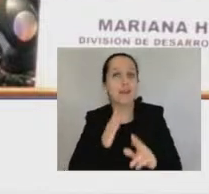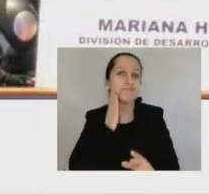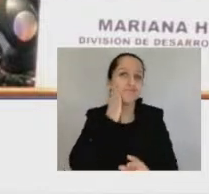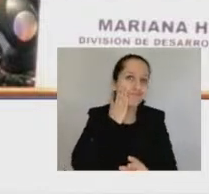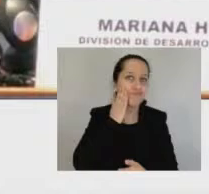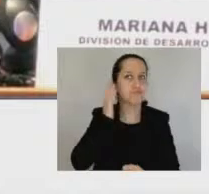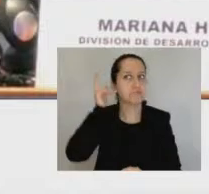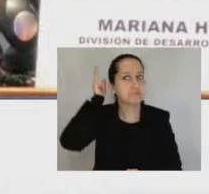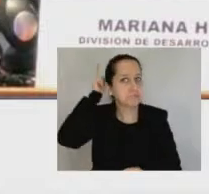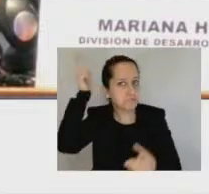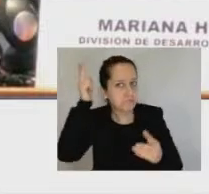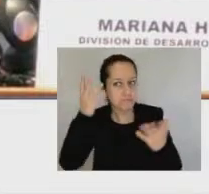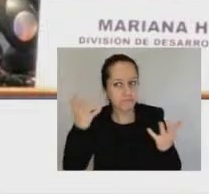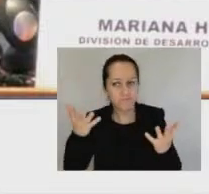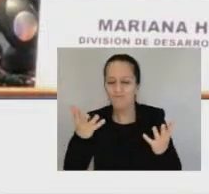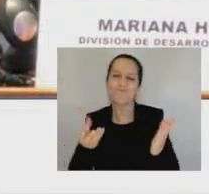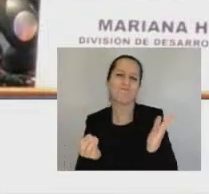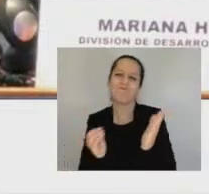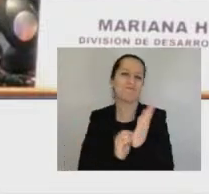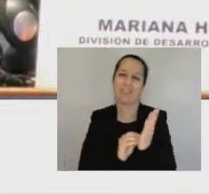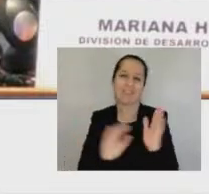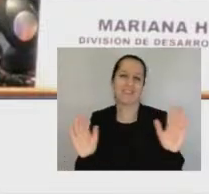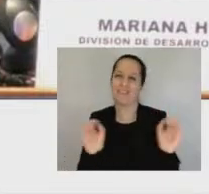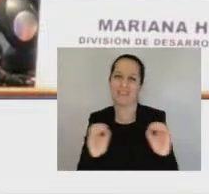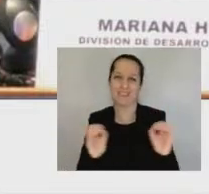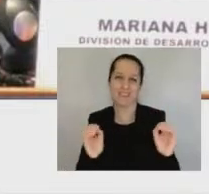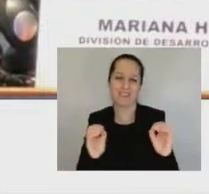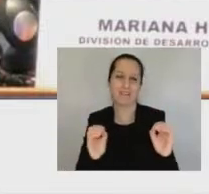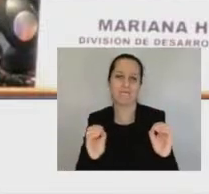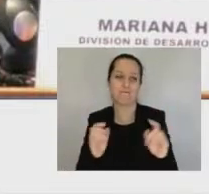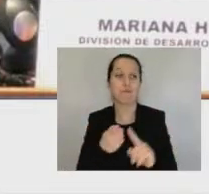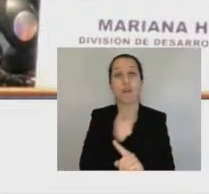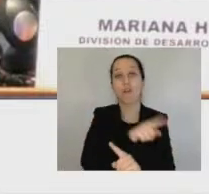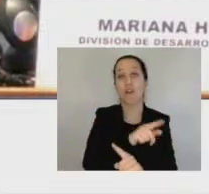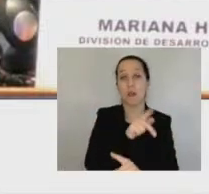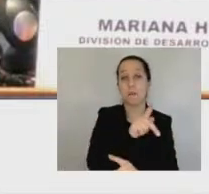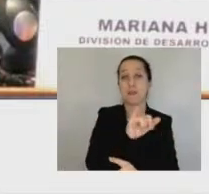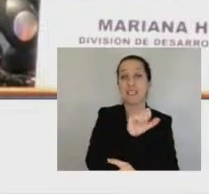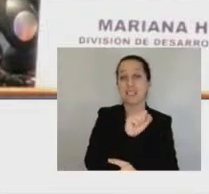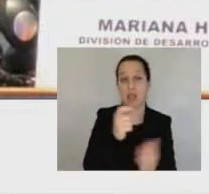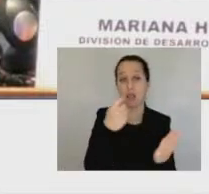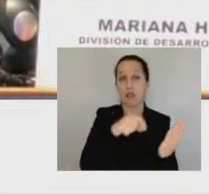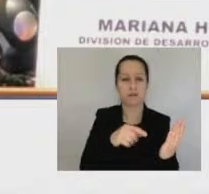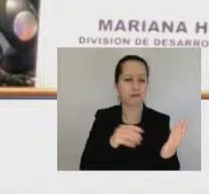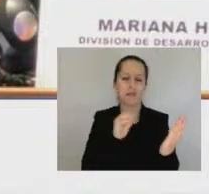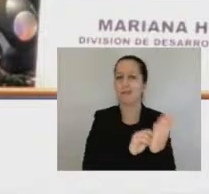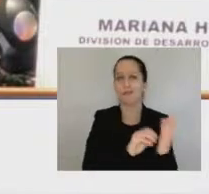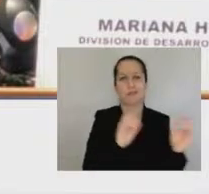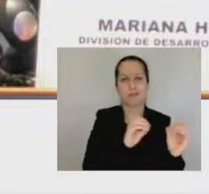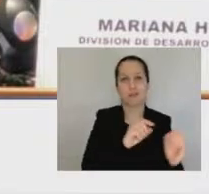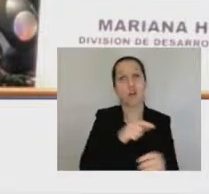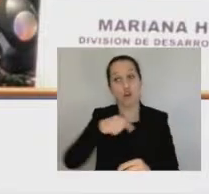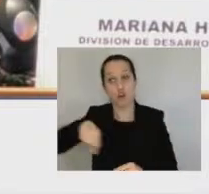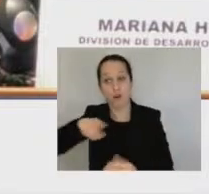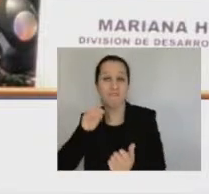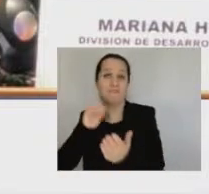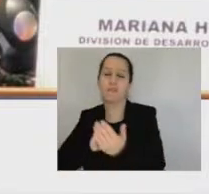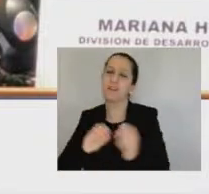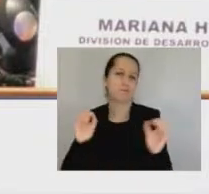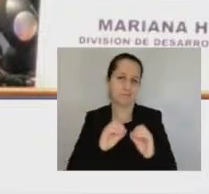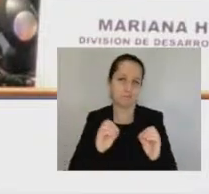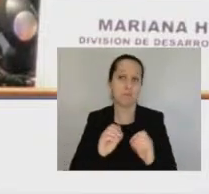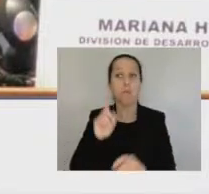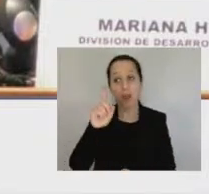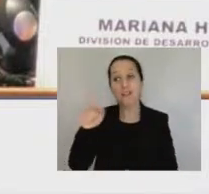ethnicity, but unfortunately, that is not a question that is part of PISA. But we are included